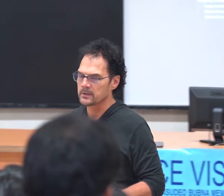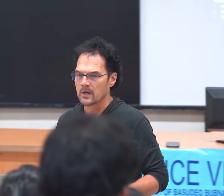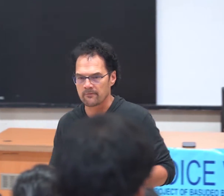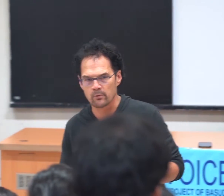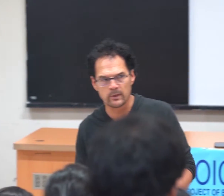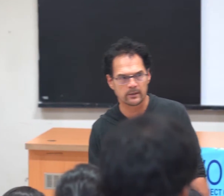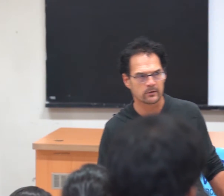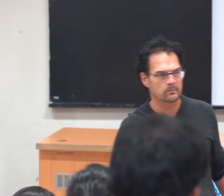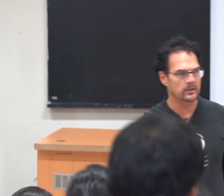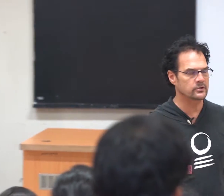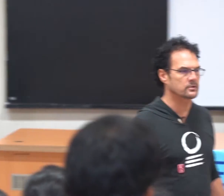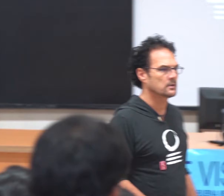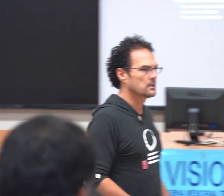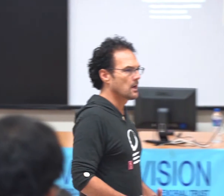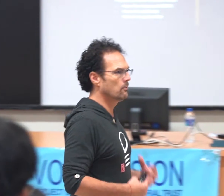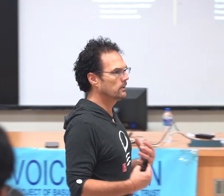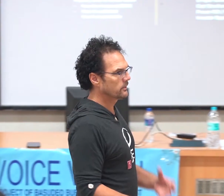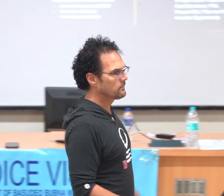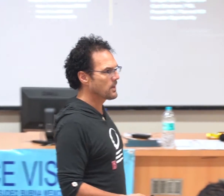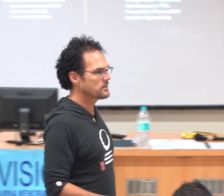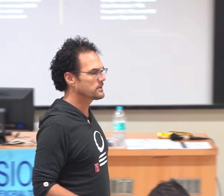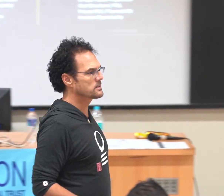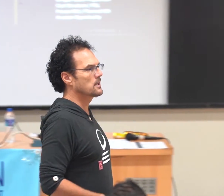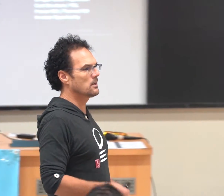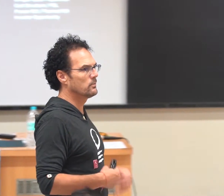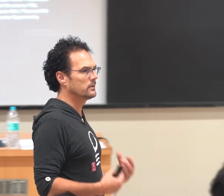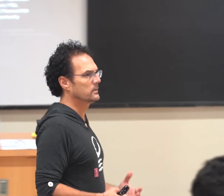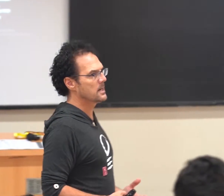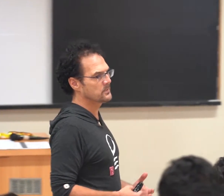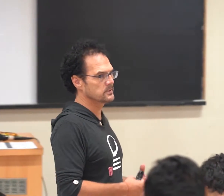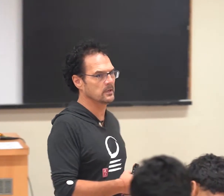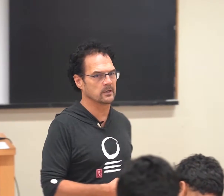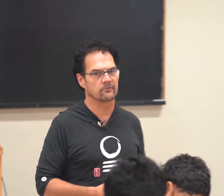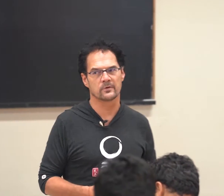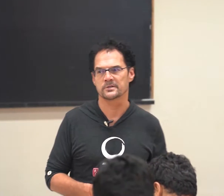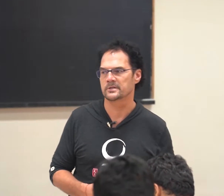4 cornerstones of a really good pitch, a really good project, and a really good